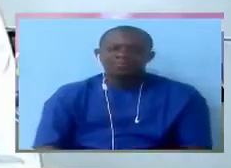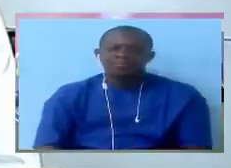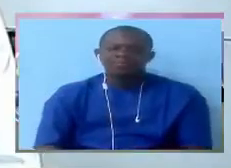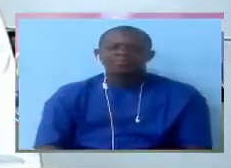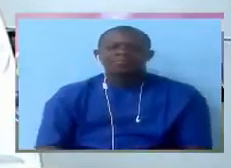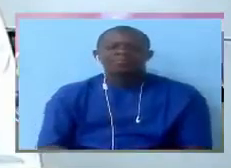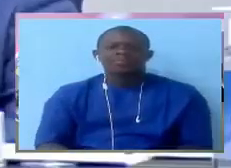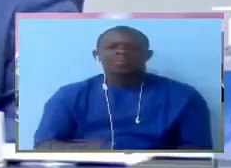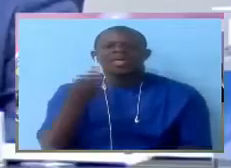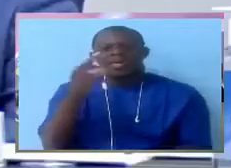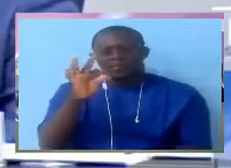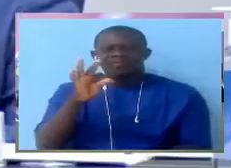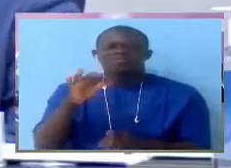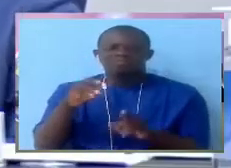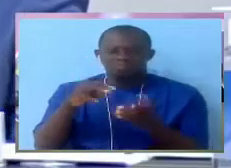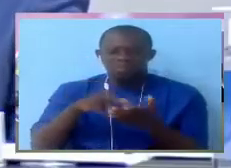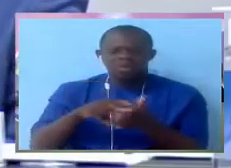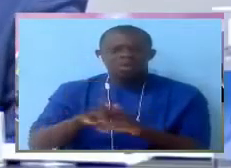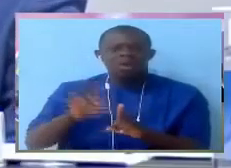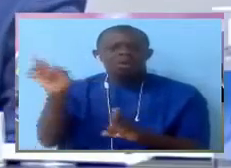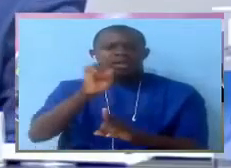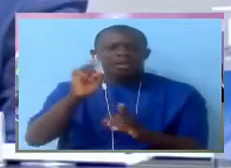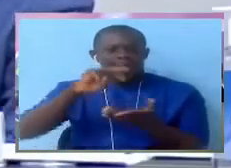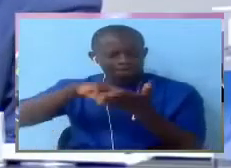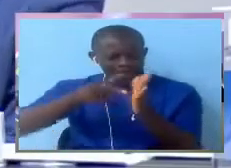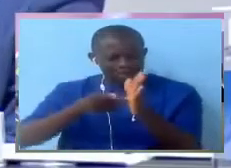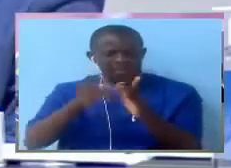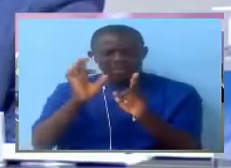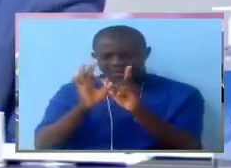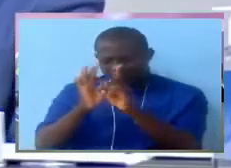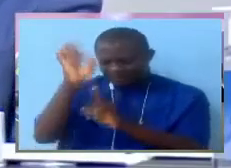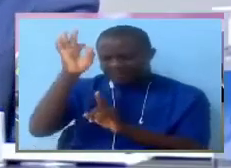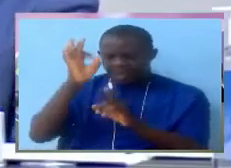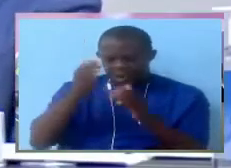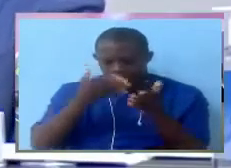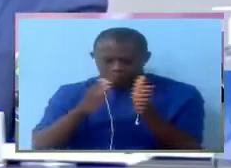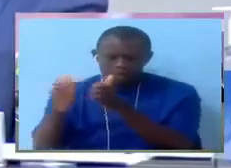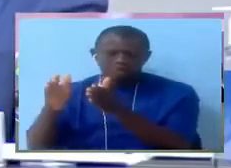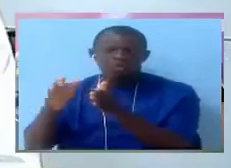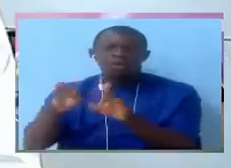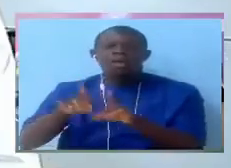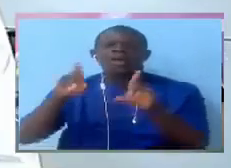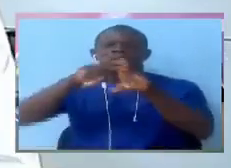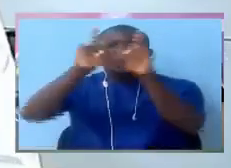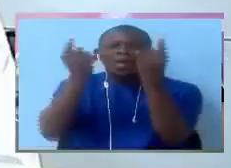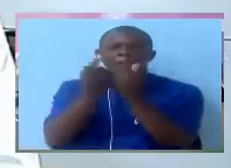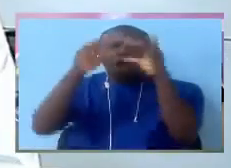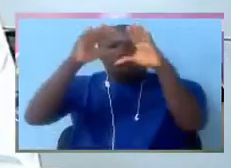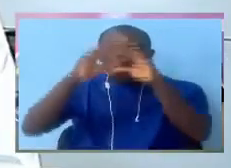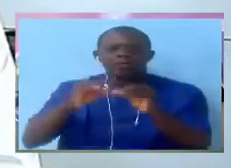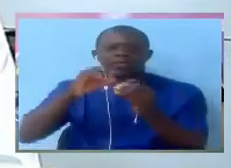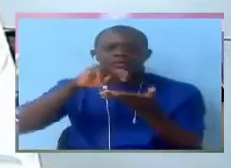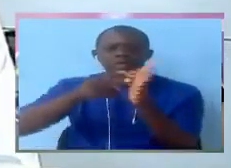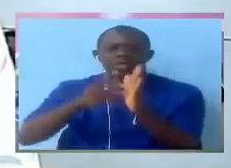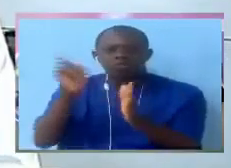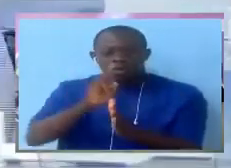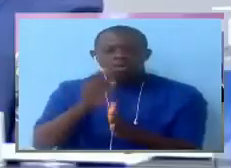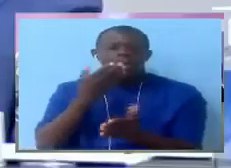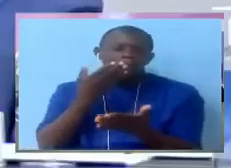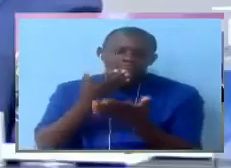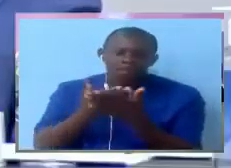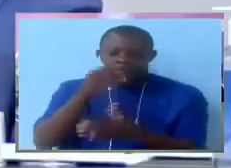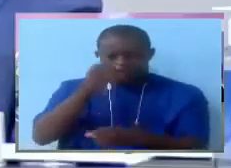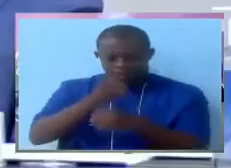In essence, what is Special Operations Unit? Bunye Special Operation lan la. Make us